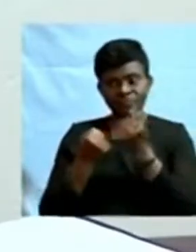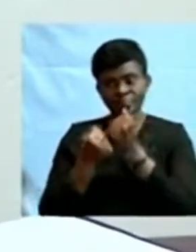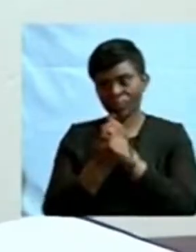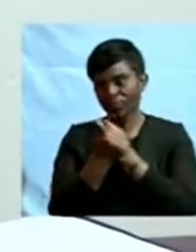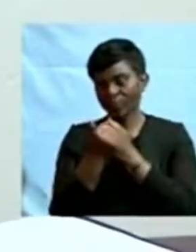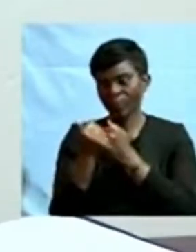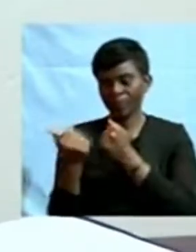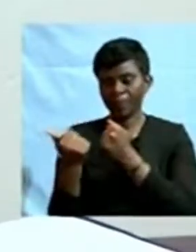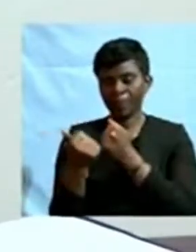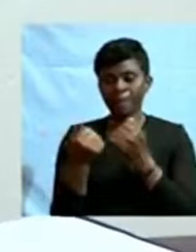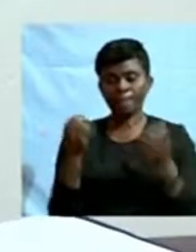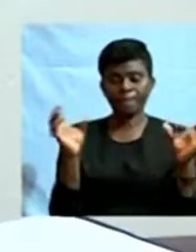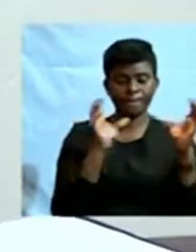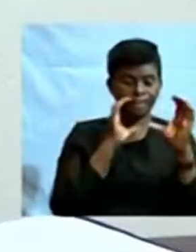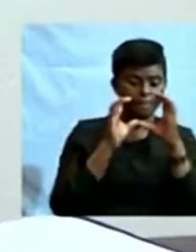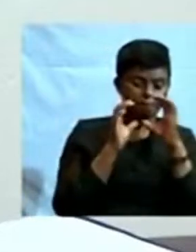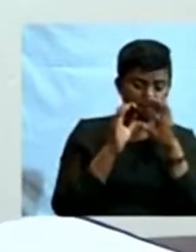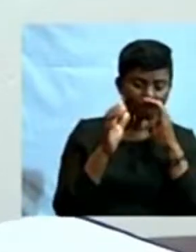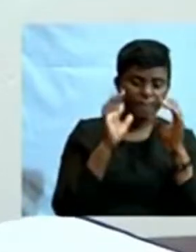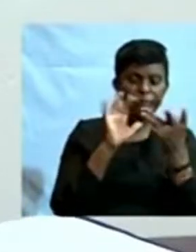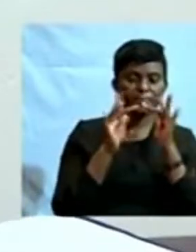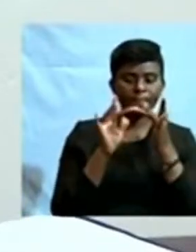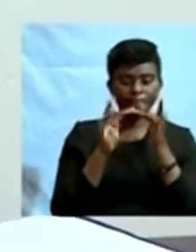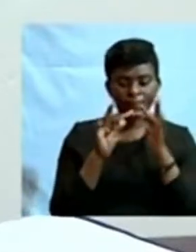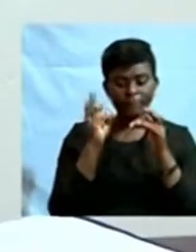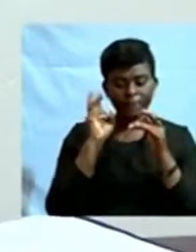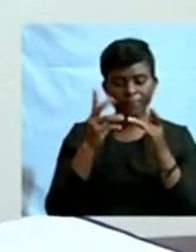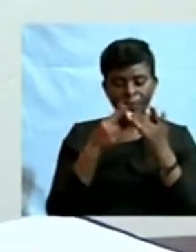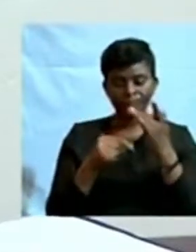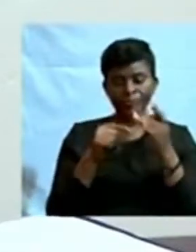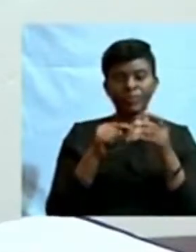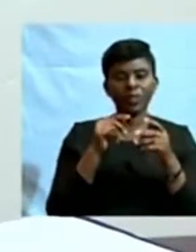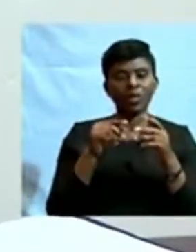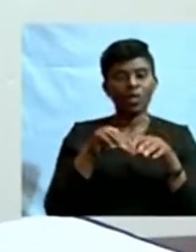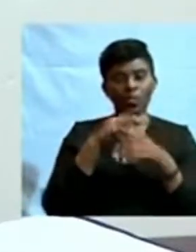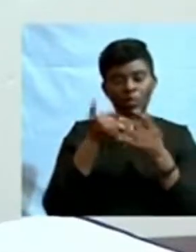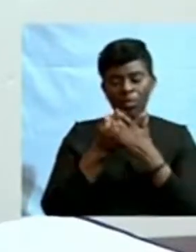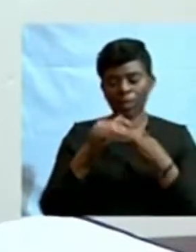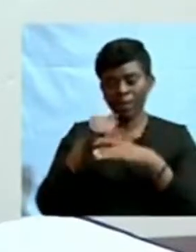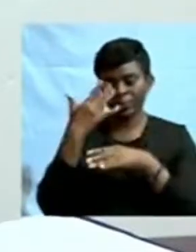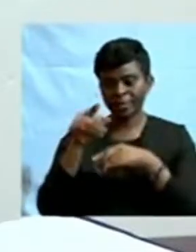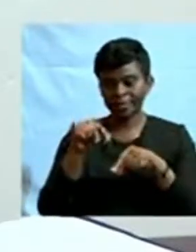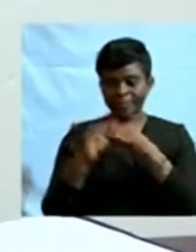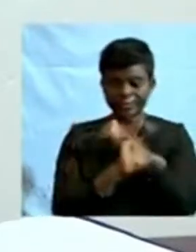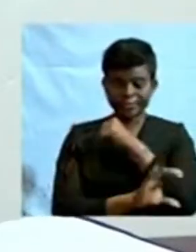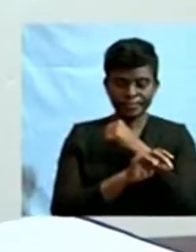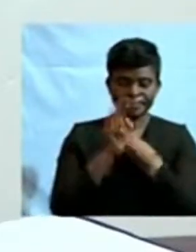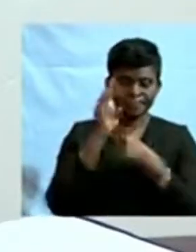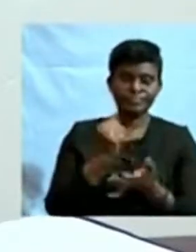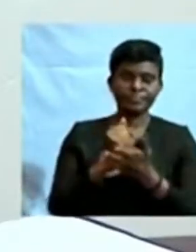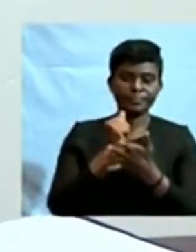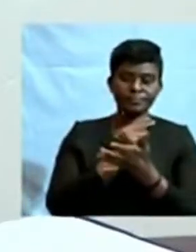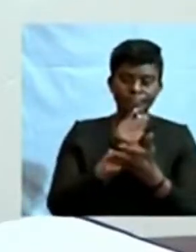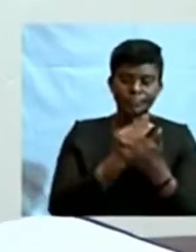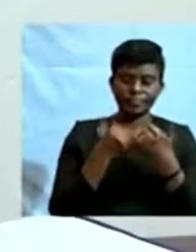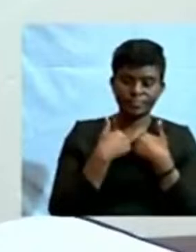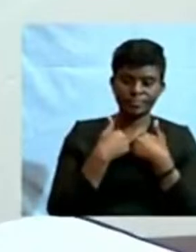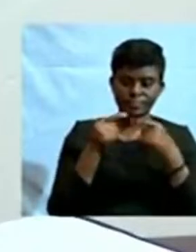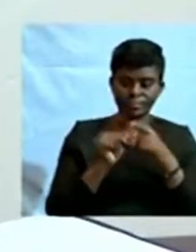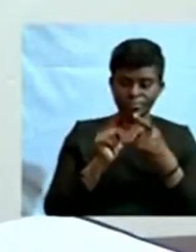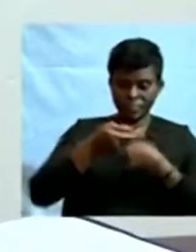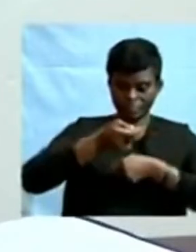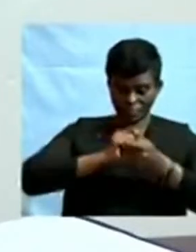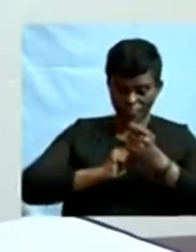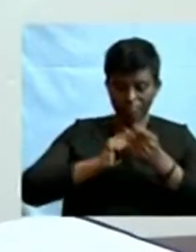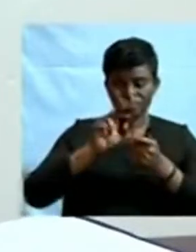other communications network who take the proceeds outside of this country. It will help us to stabilize the exchange